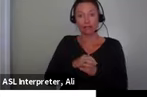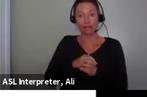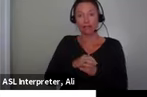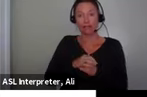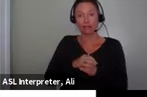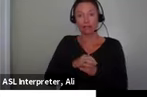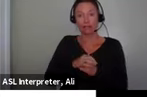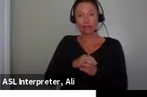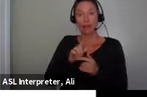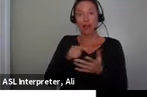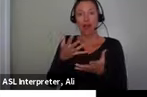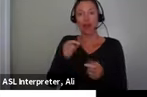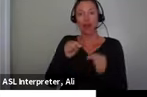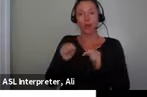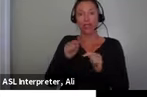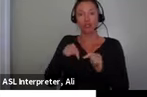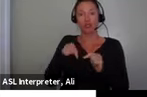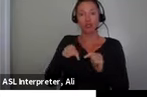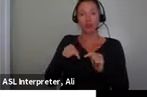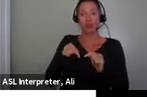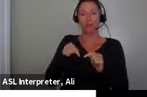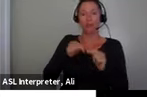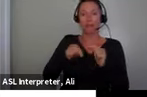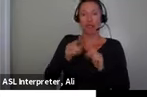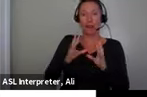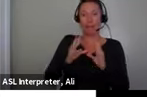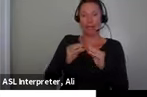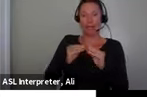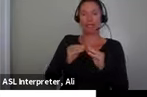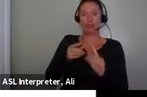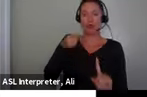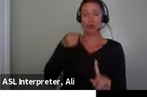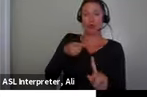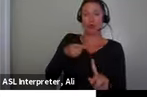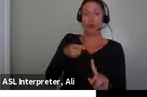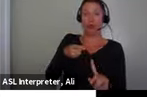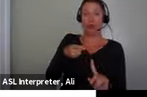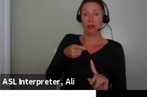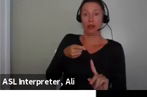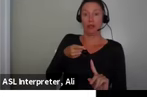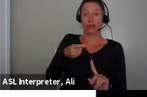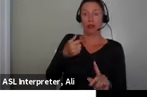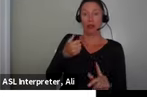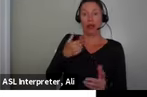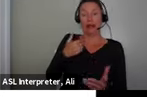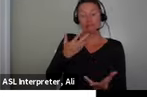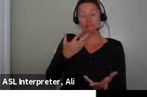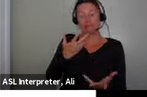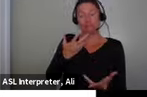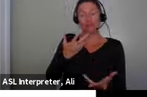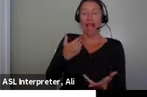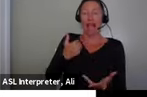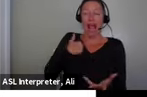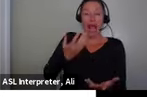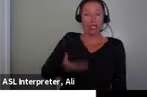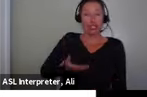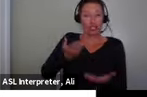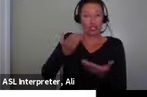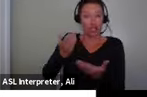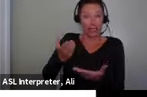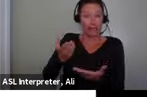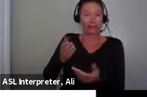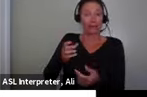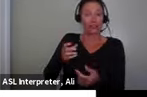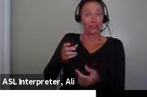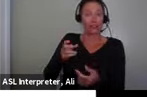like to revert back to the meeting's purpose. So I highly suggest that you take that